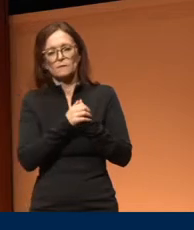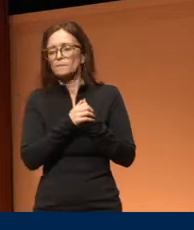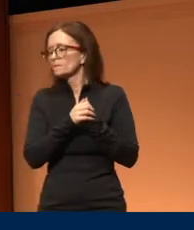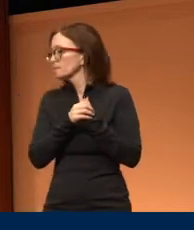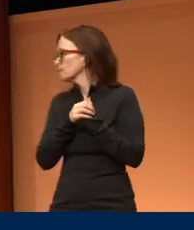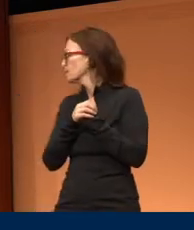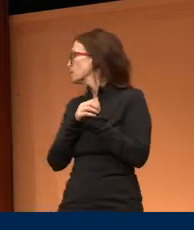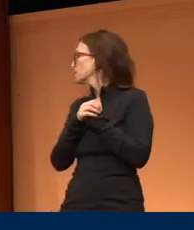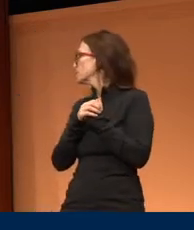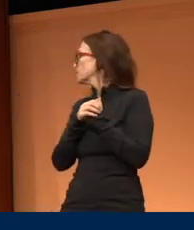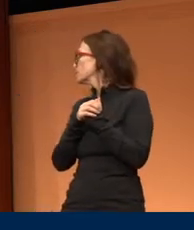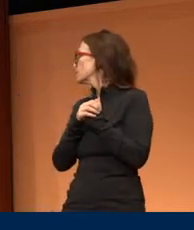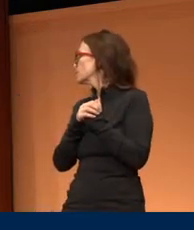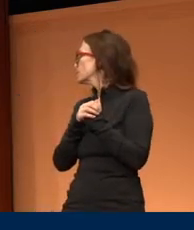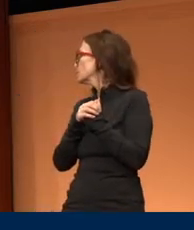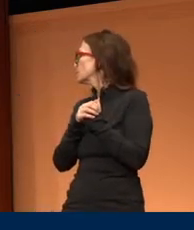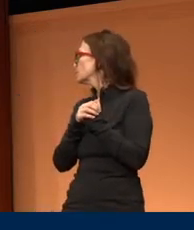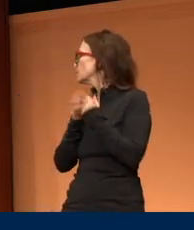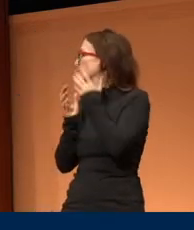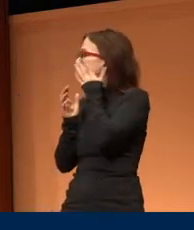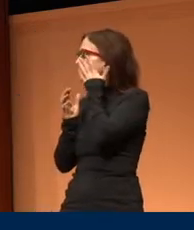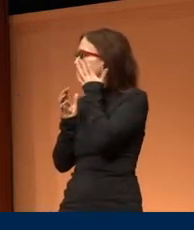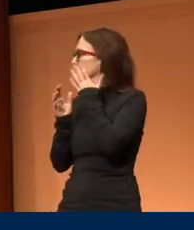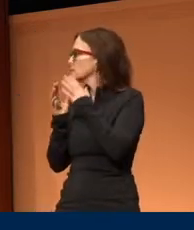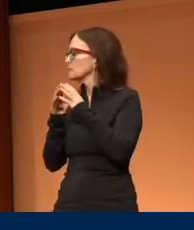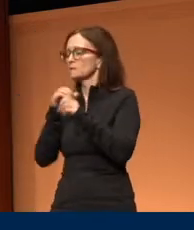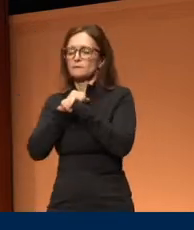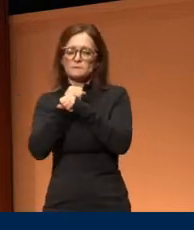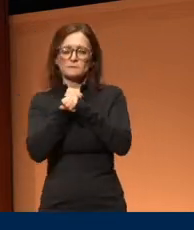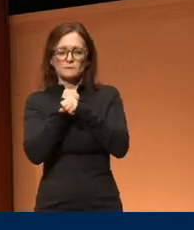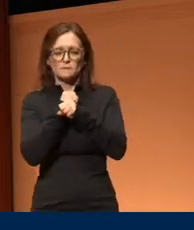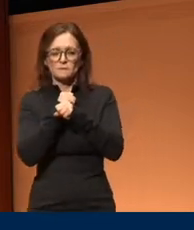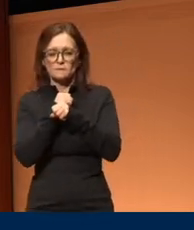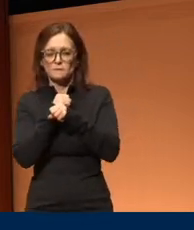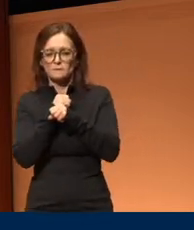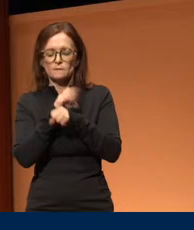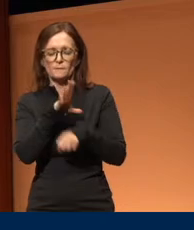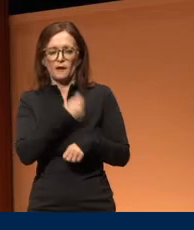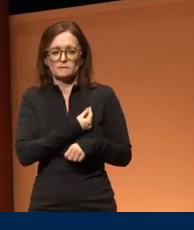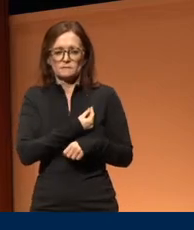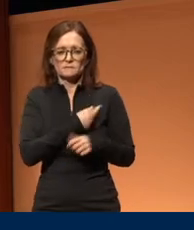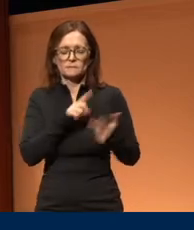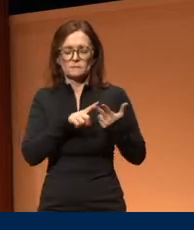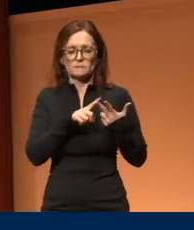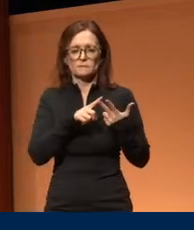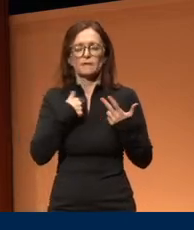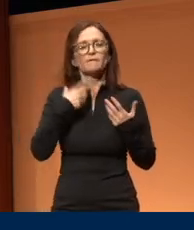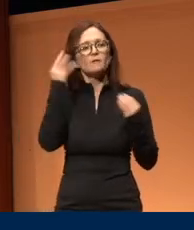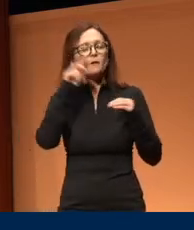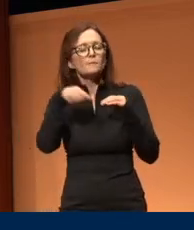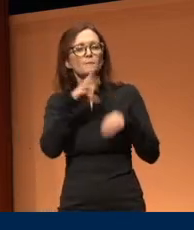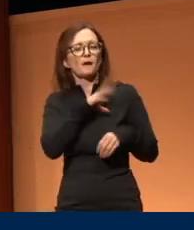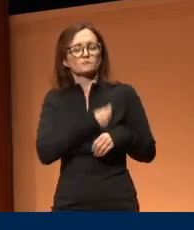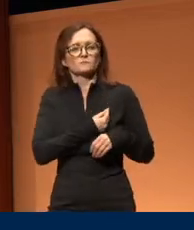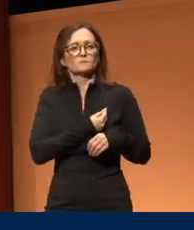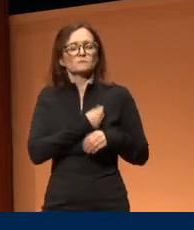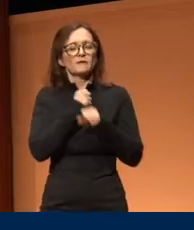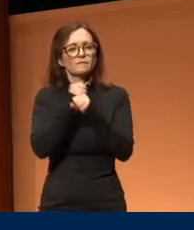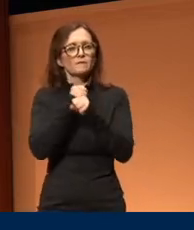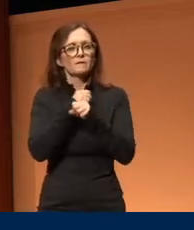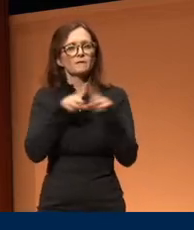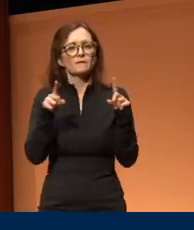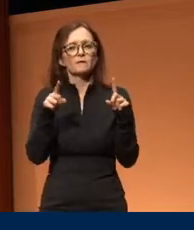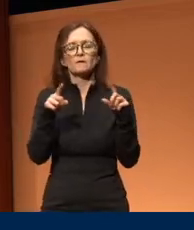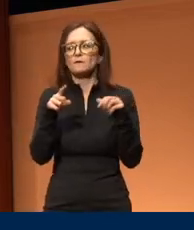recently on a dissertation on a defense of municipalism, and so I have some thoughts, actually.